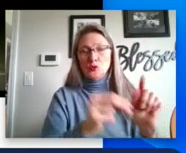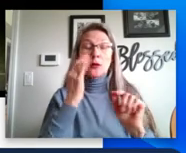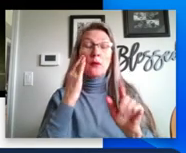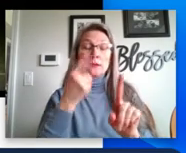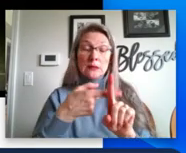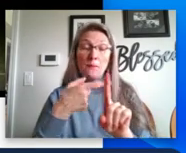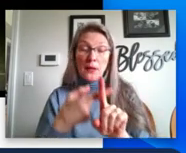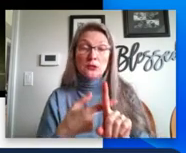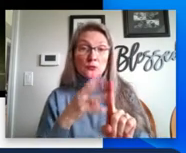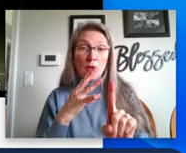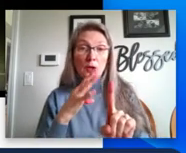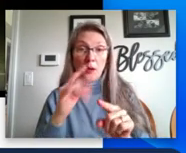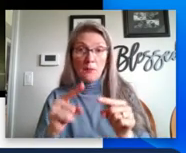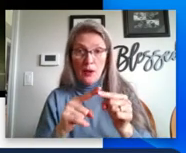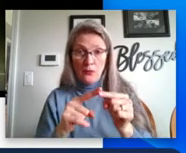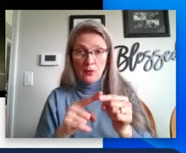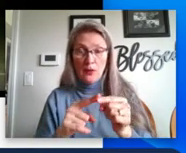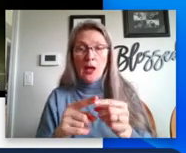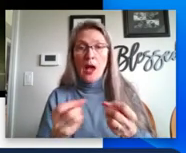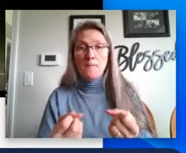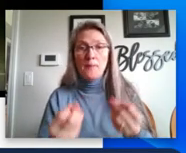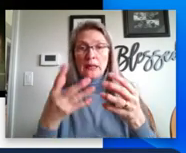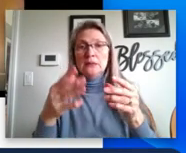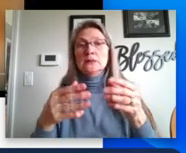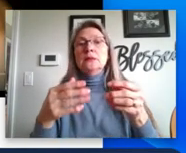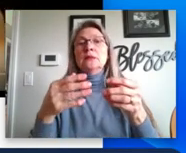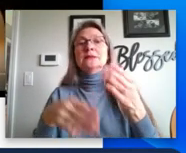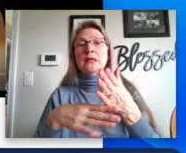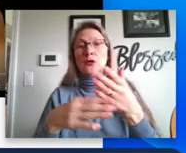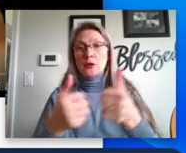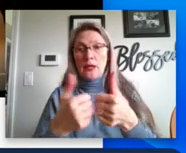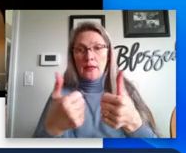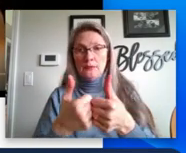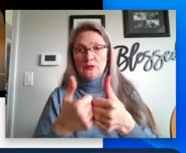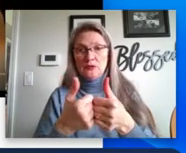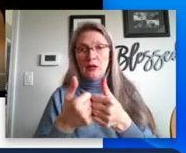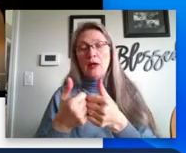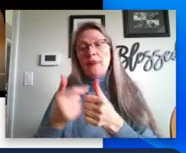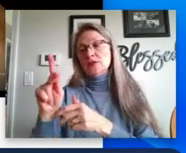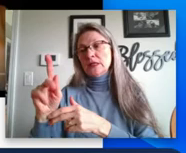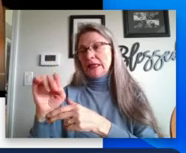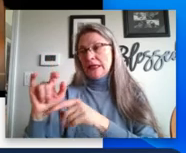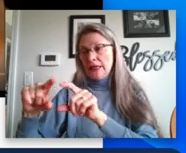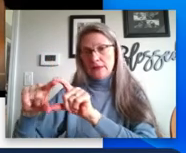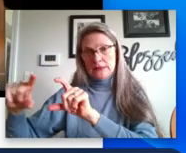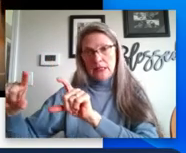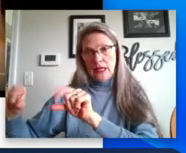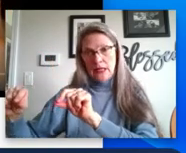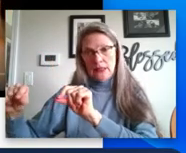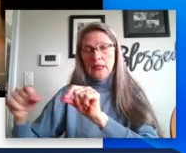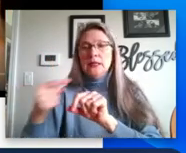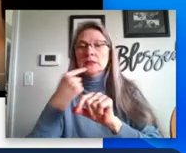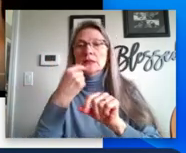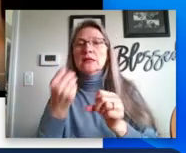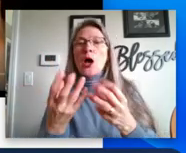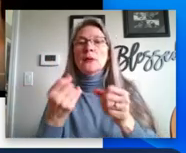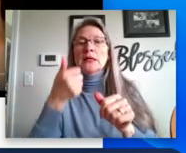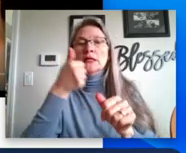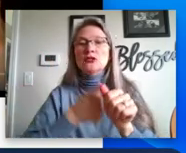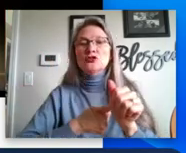that we're talking about the number of soccer games. Over right here it says a key tells how many each